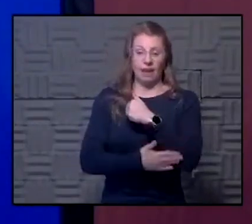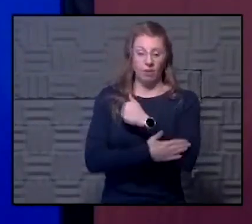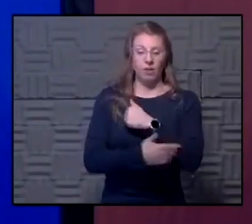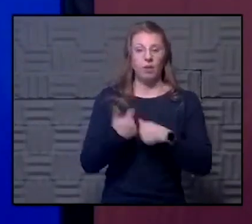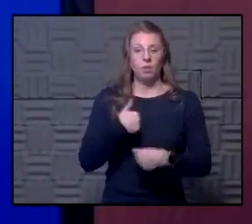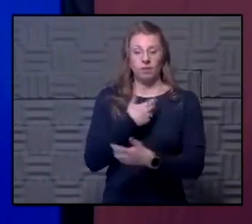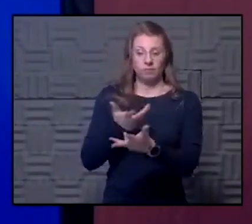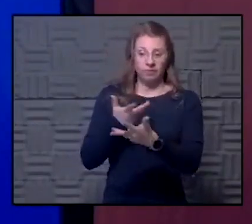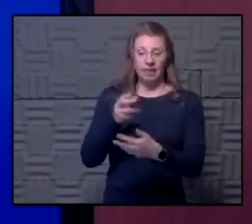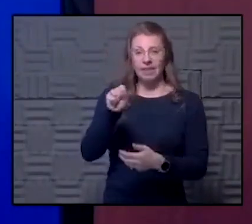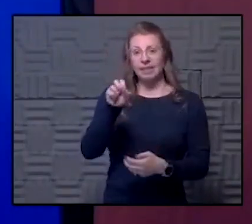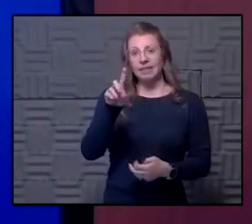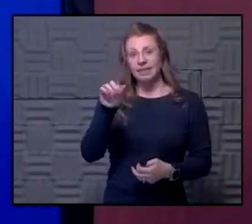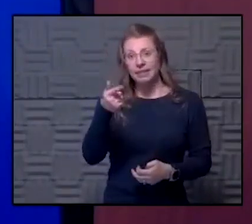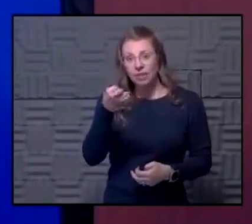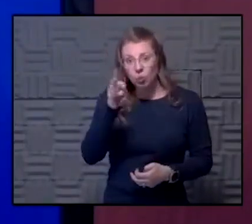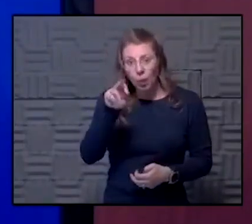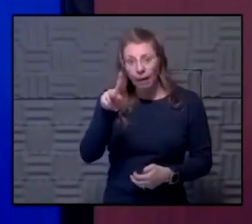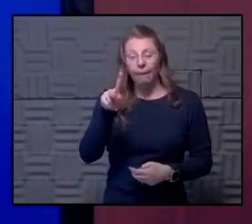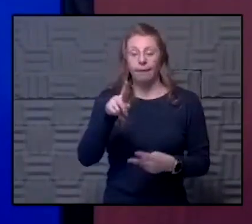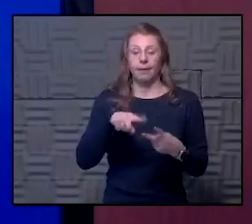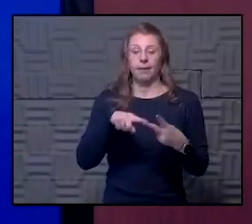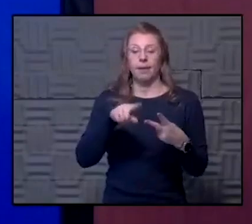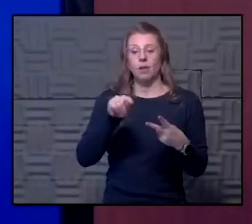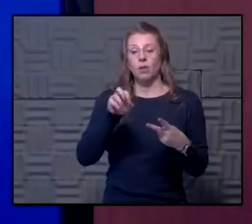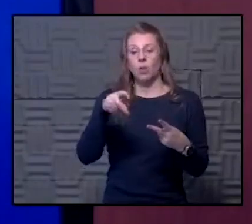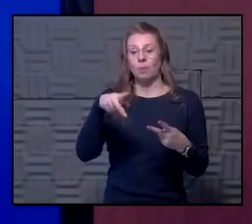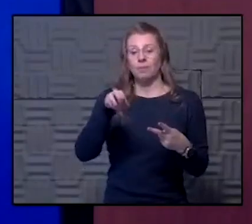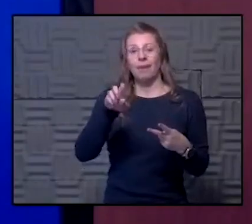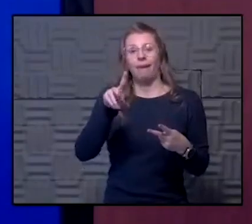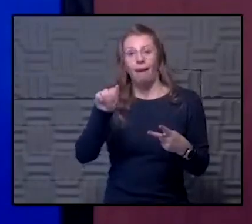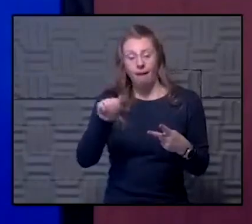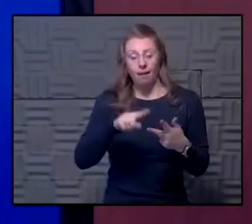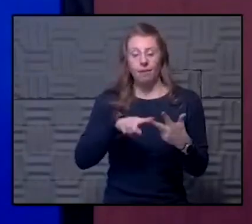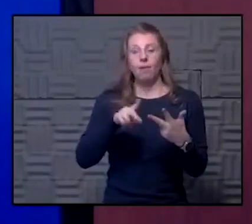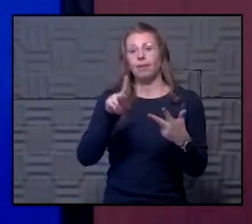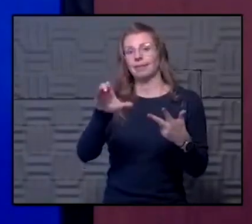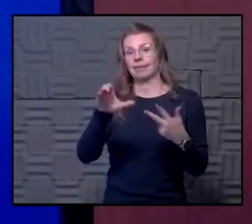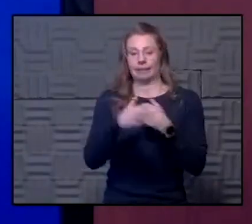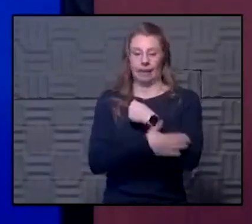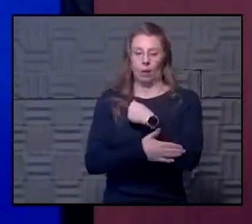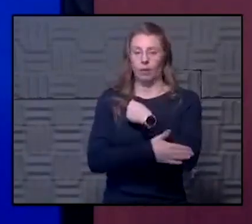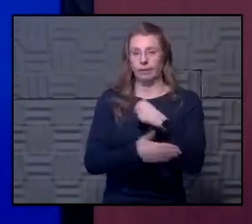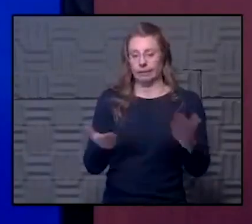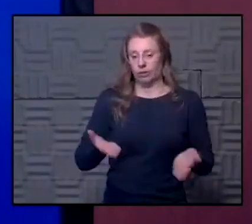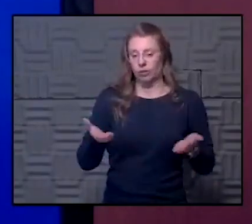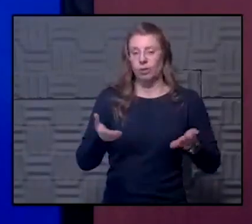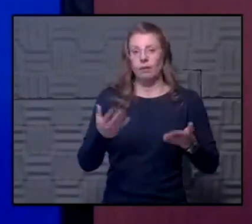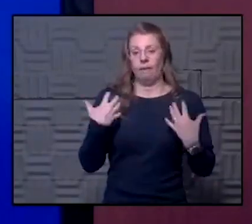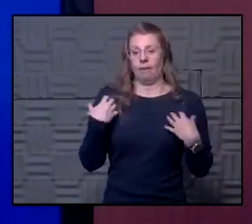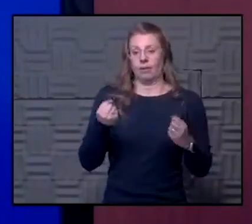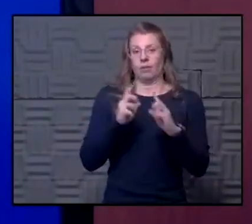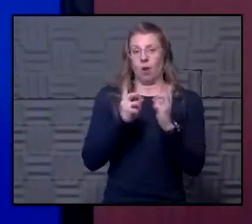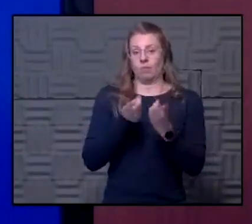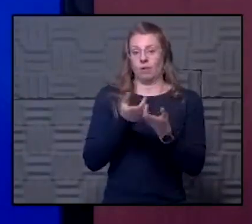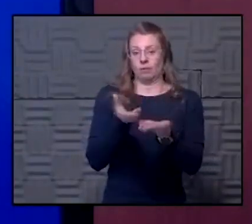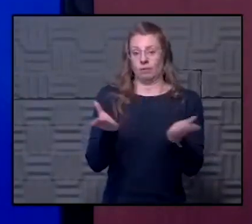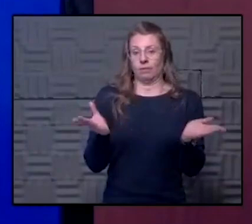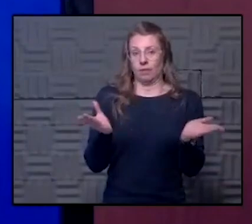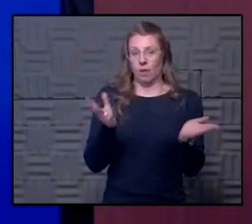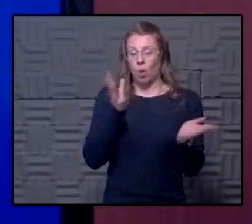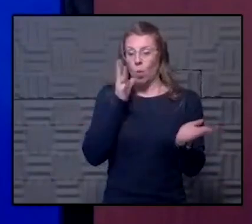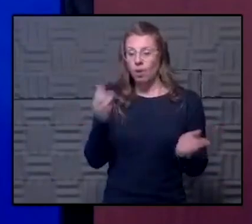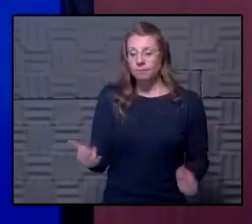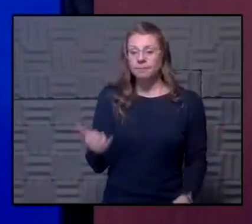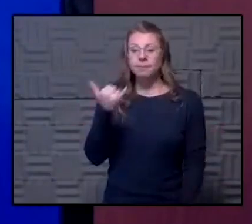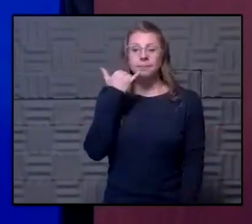whether it be Sedgwick or in Topeka or the counties here in the Kansas City metro area, that the health departments will answer the